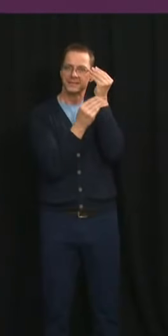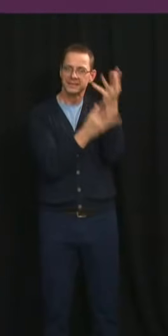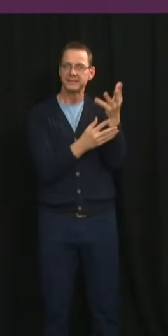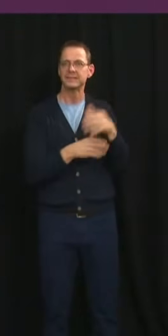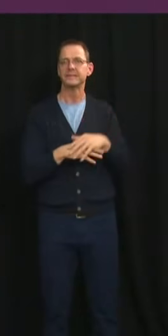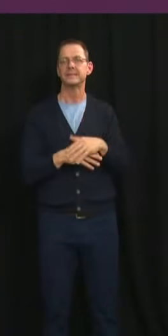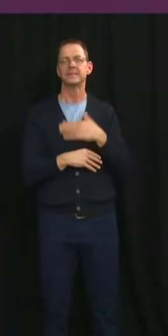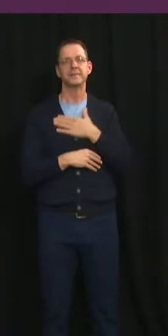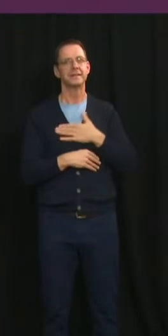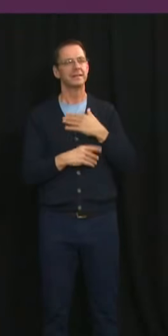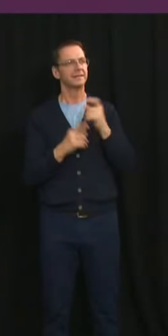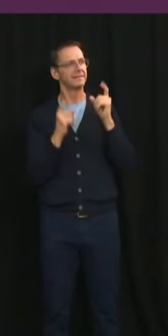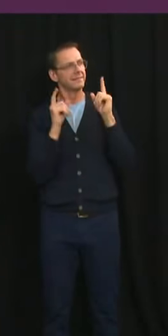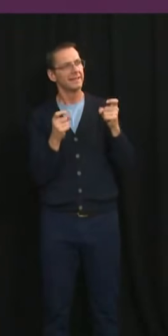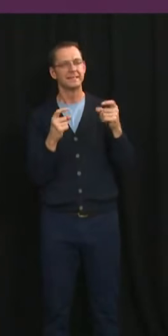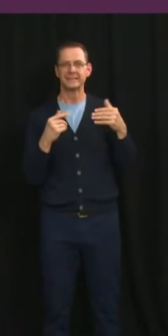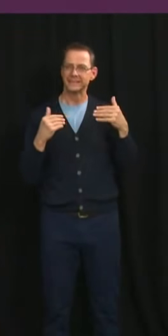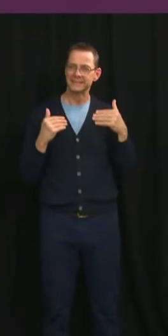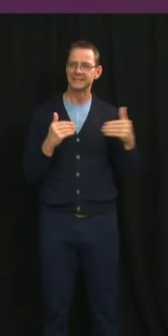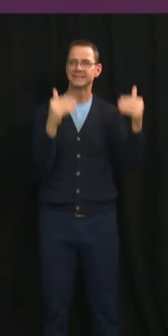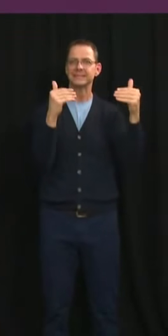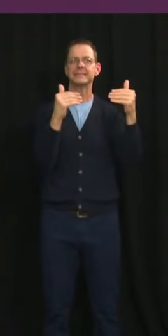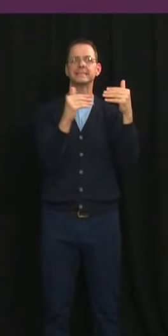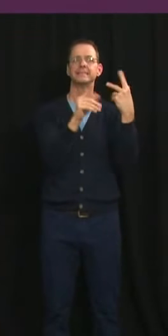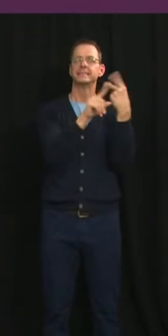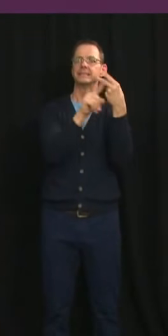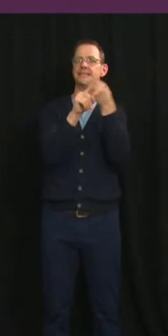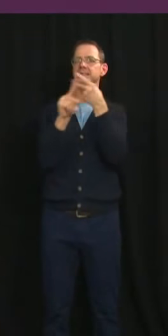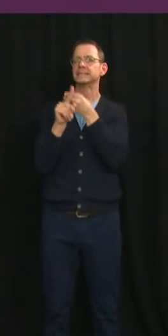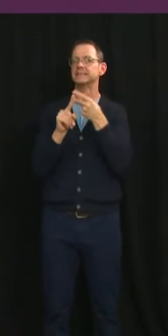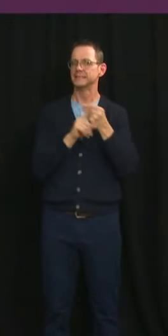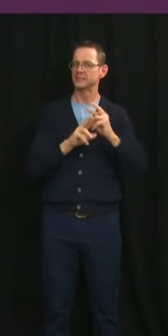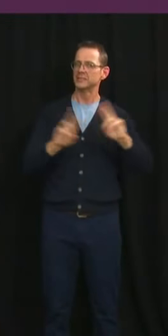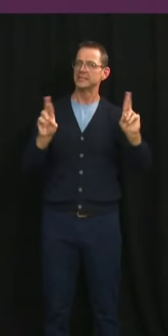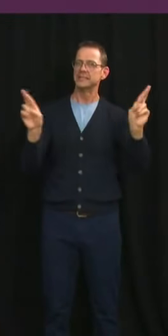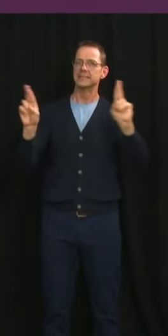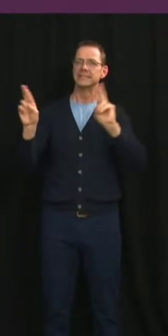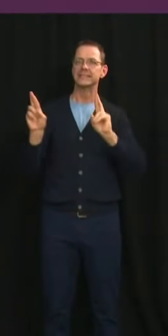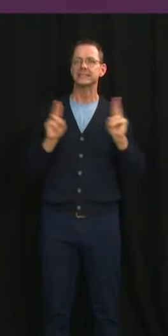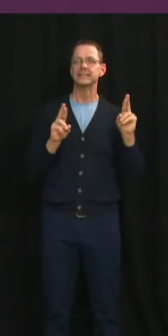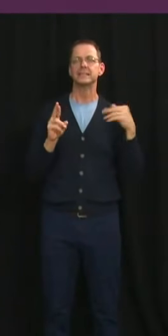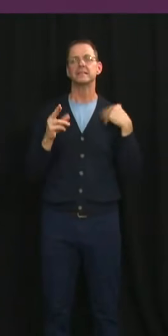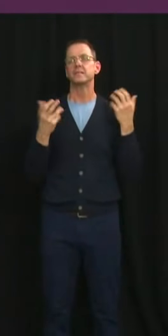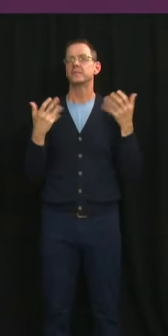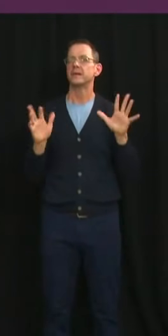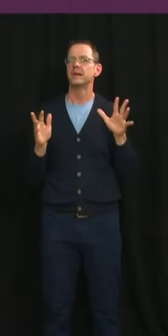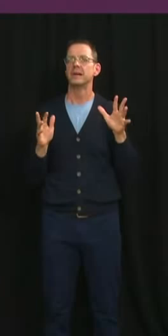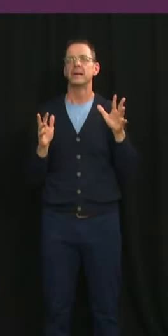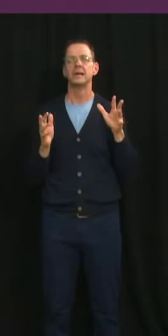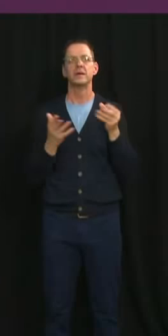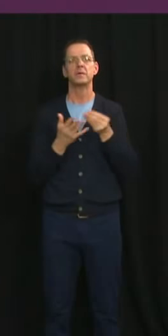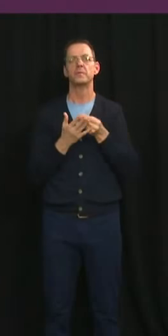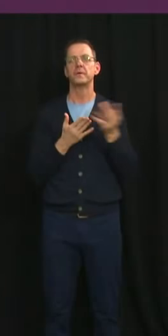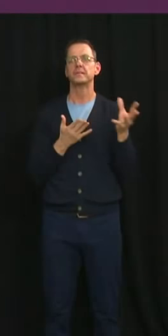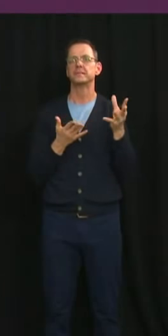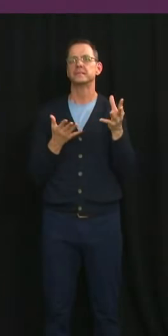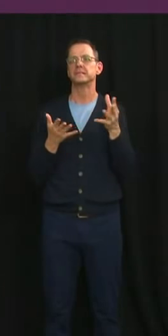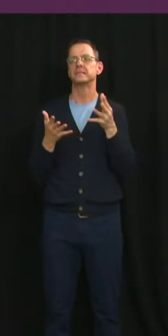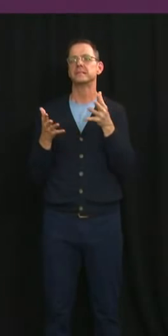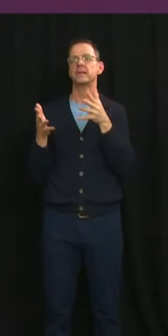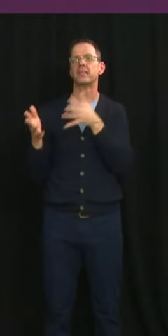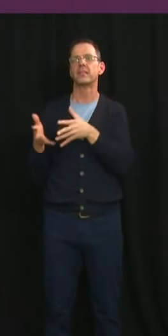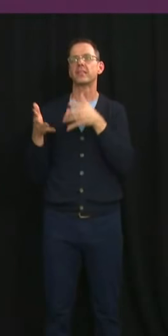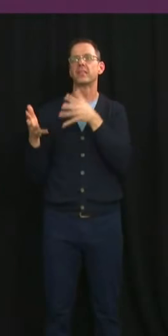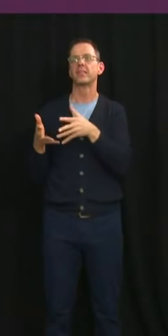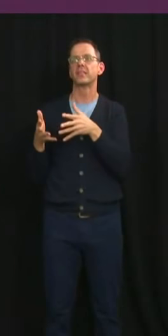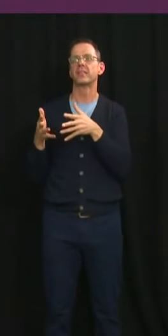possible, and to make sure that there is no wastage. So if there are any appointments that are missed, for them